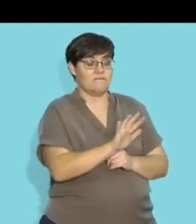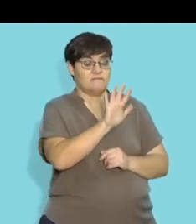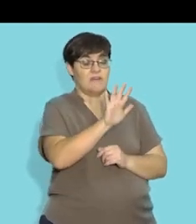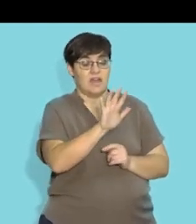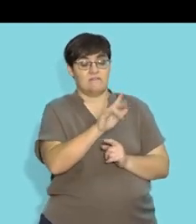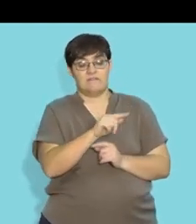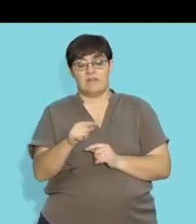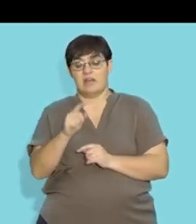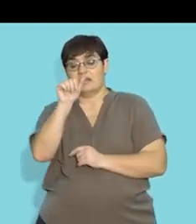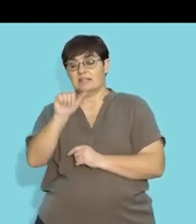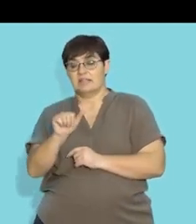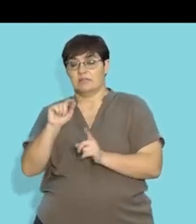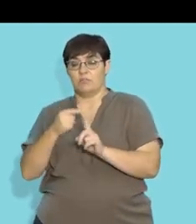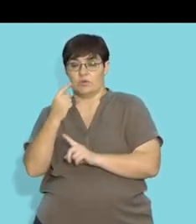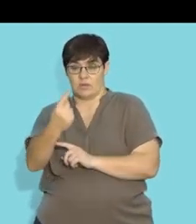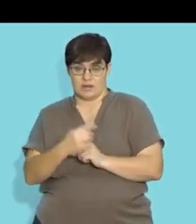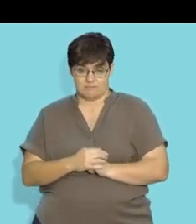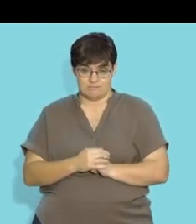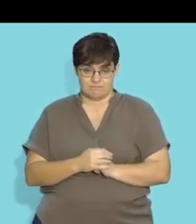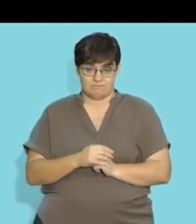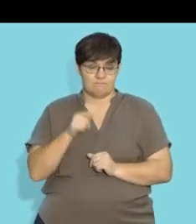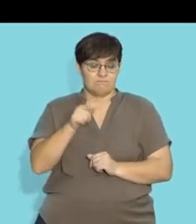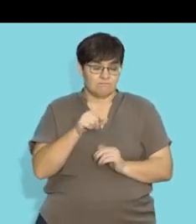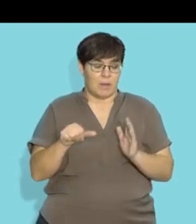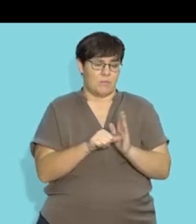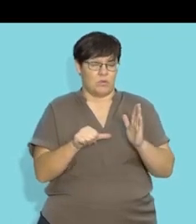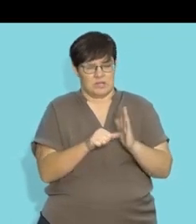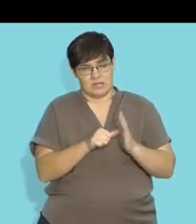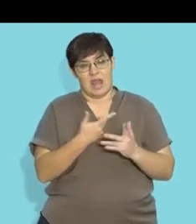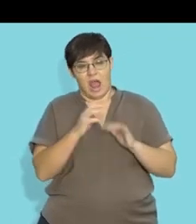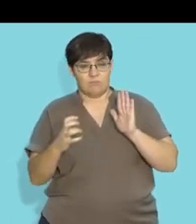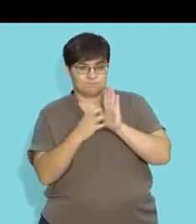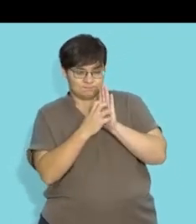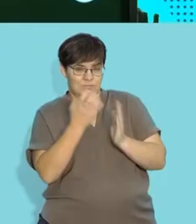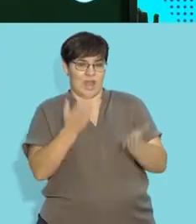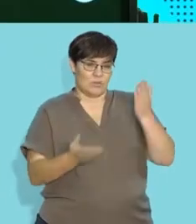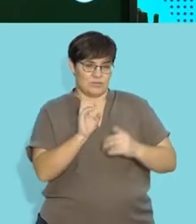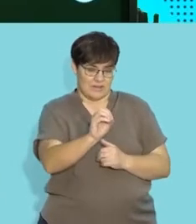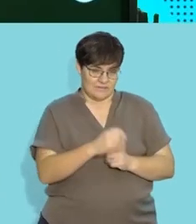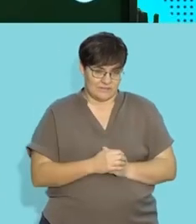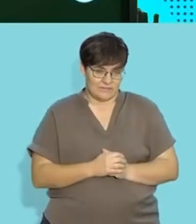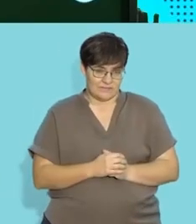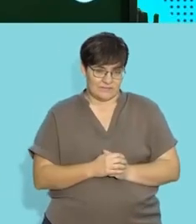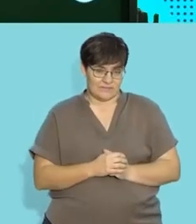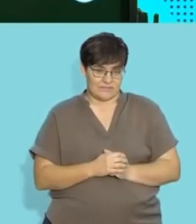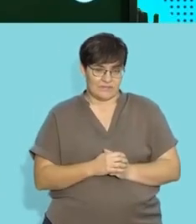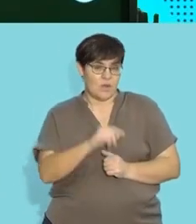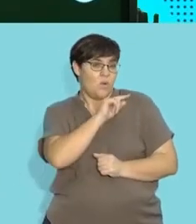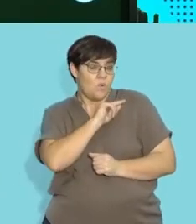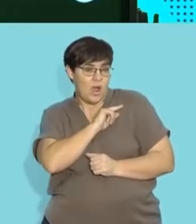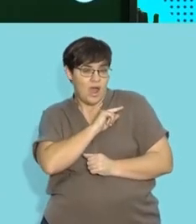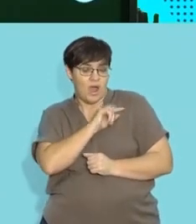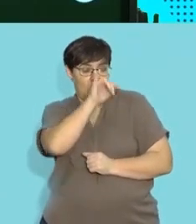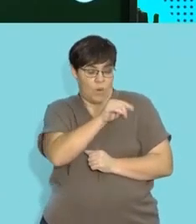5 and 6.13. Very important. That's how we draw the equation of the least square